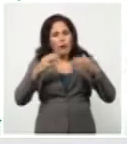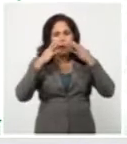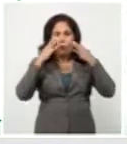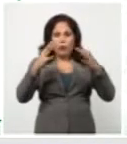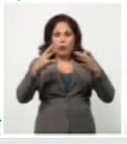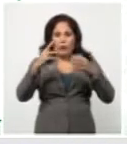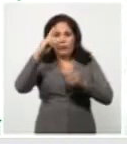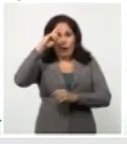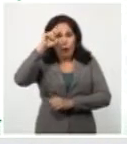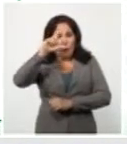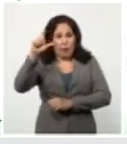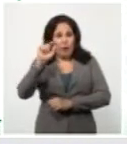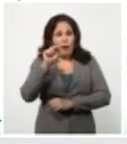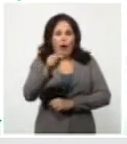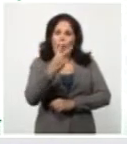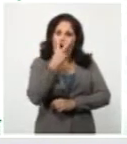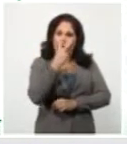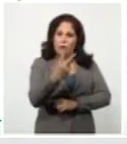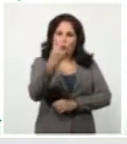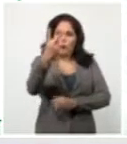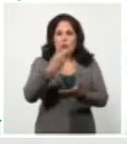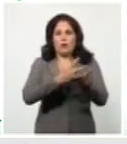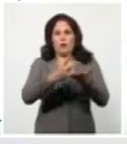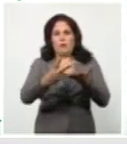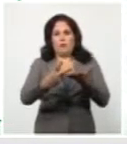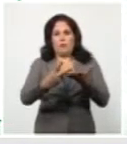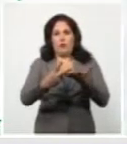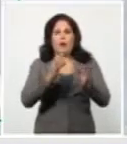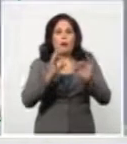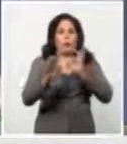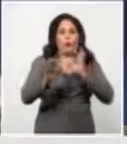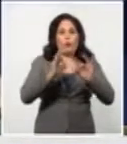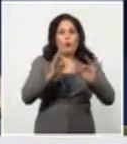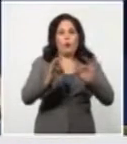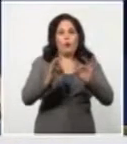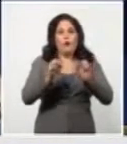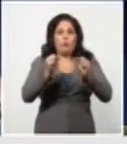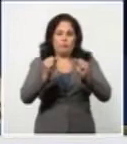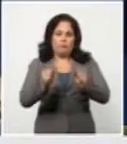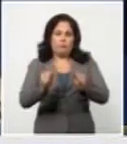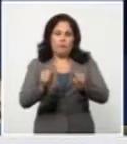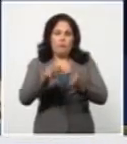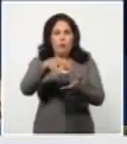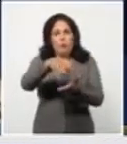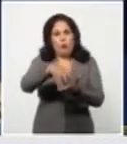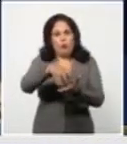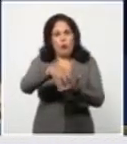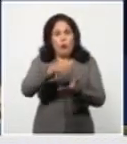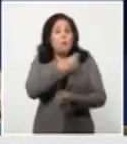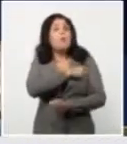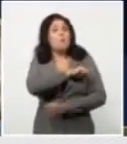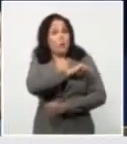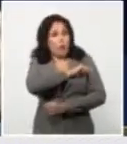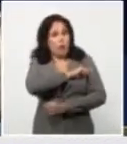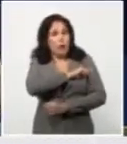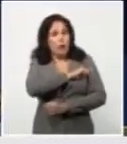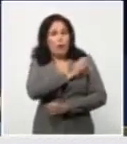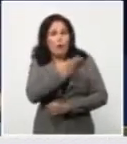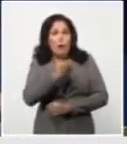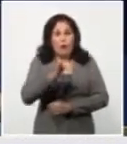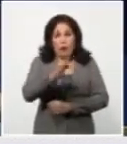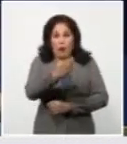Health Center, where they will be staying for 15 days in